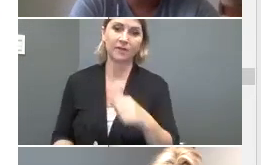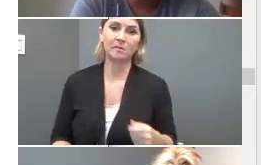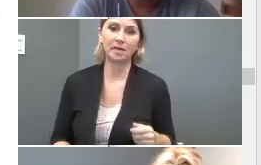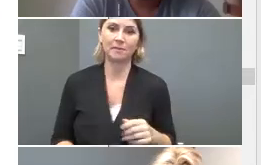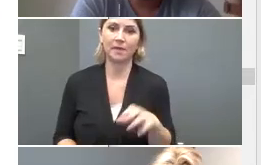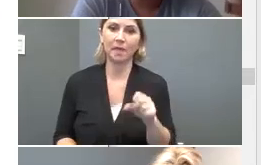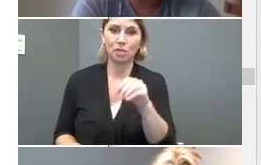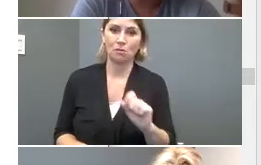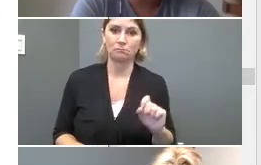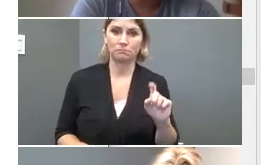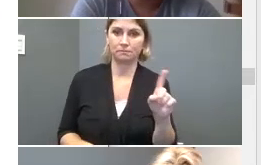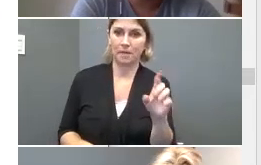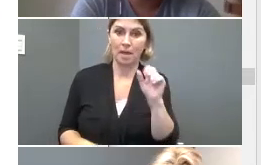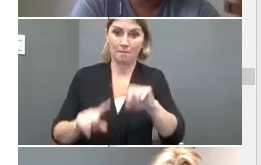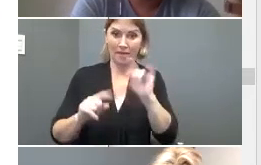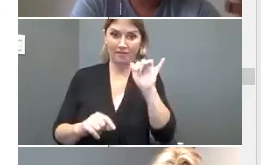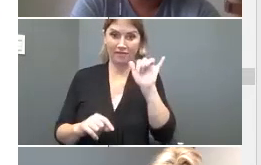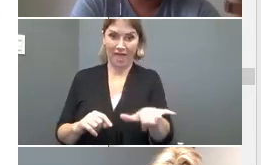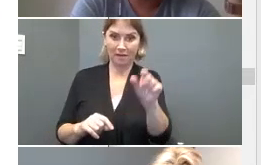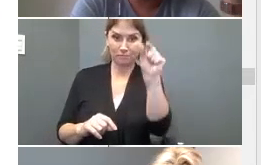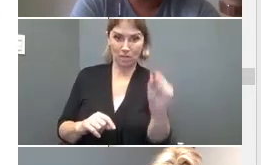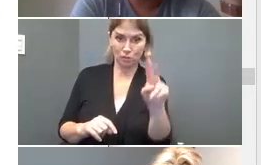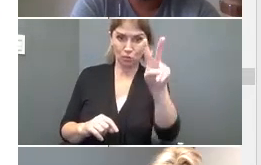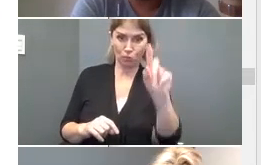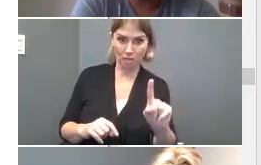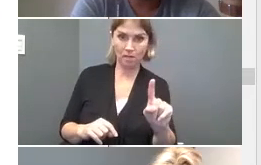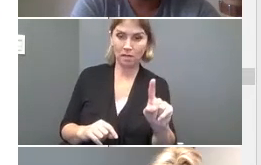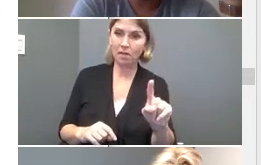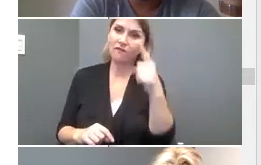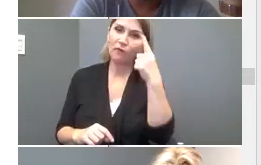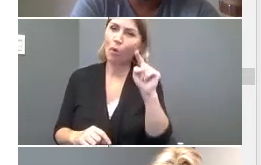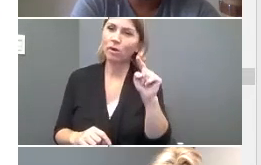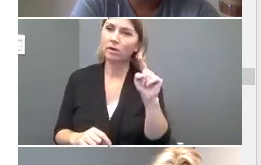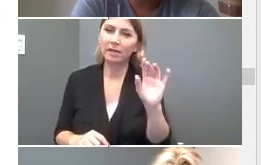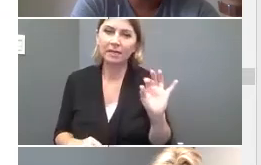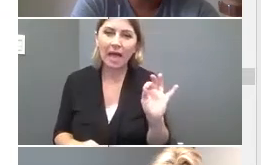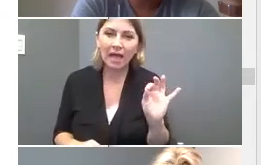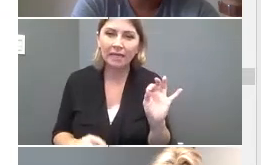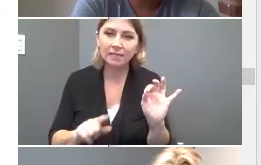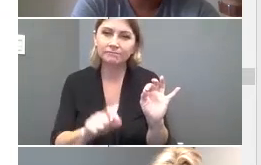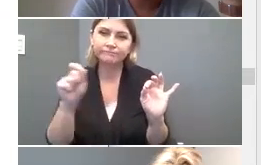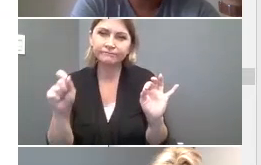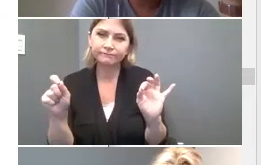a 1 there. For this, I place a 1 there. For 9, I place,